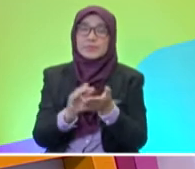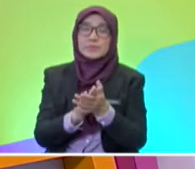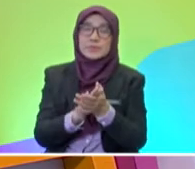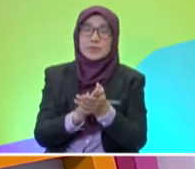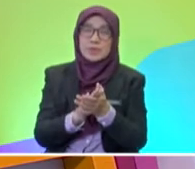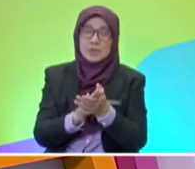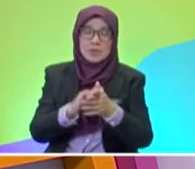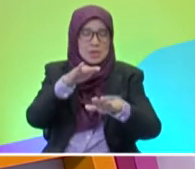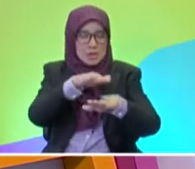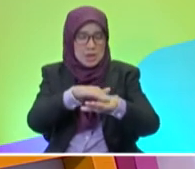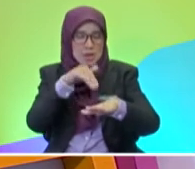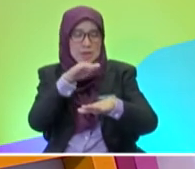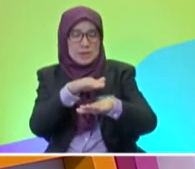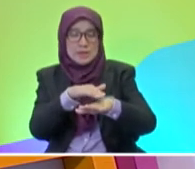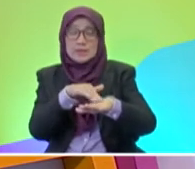one, slowly.